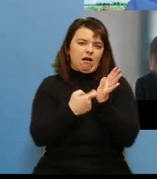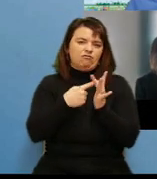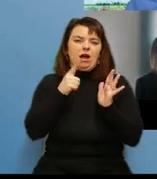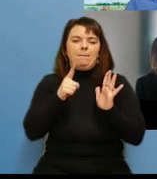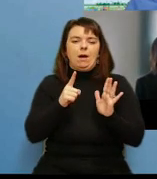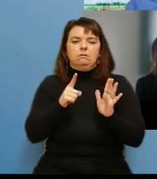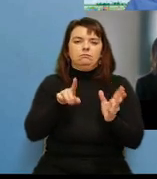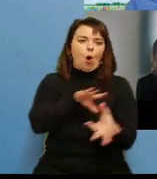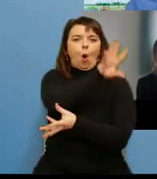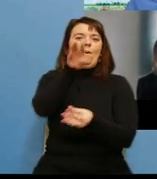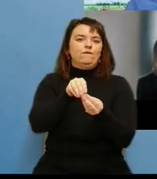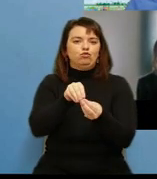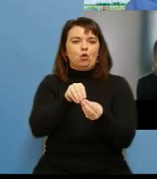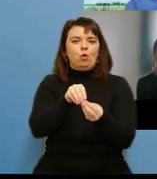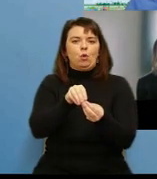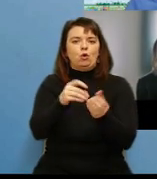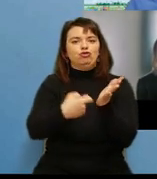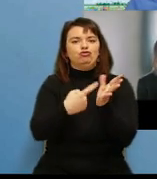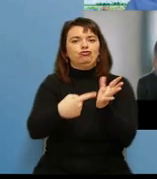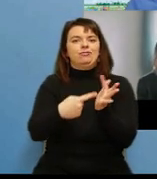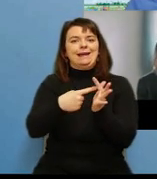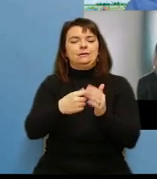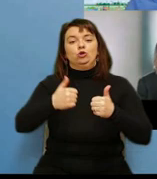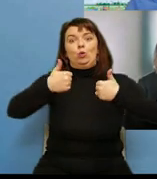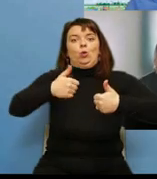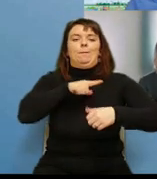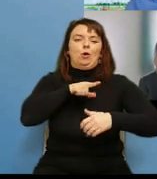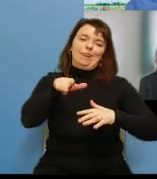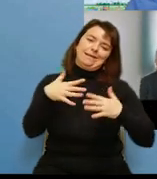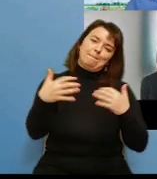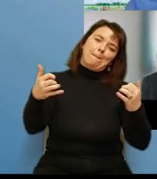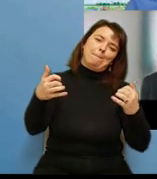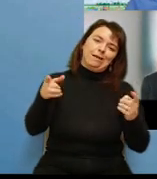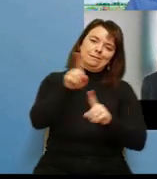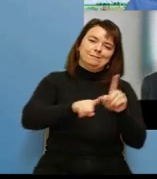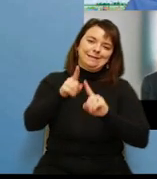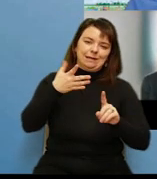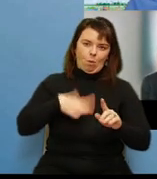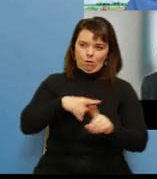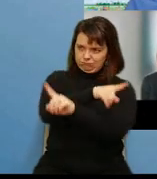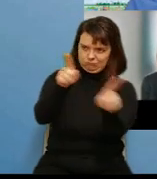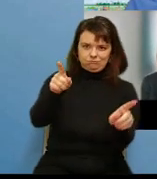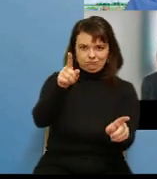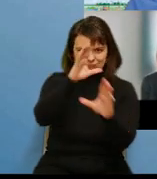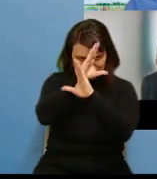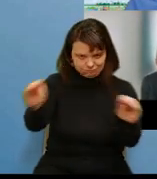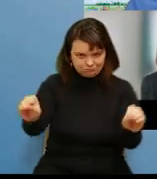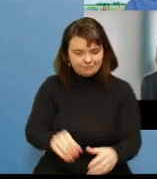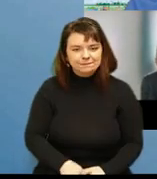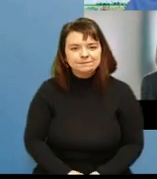have one item of one domain, which is RI, but overall they're good. And I just wanted to point that out, as this